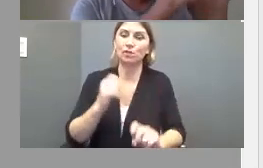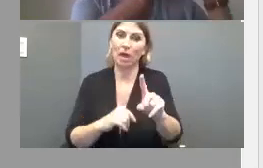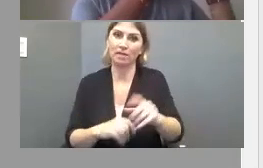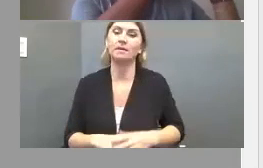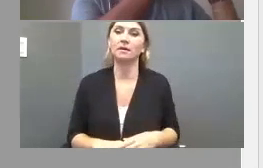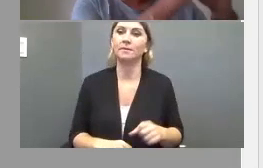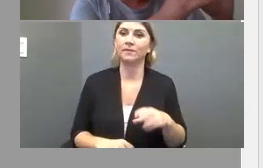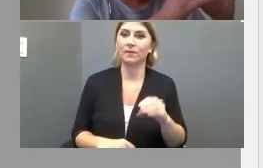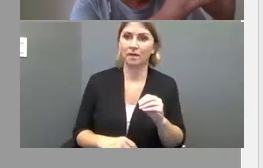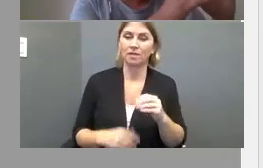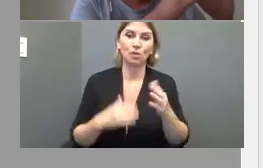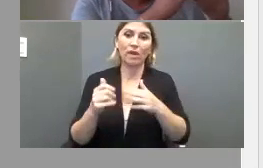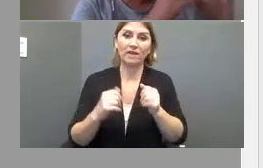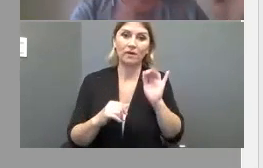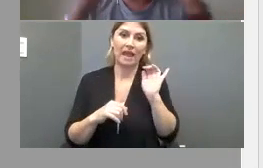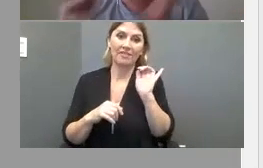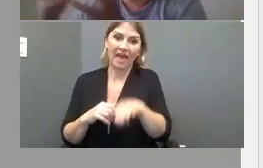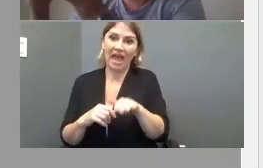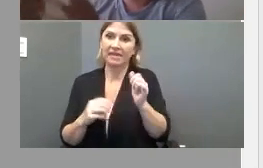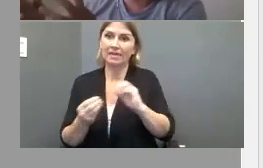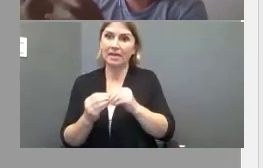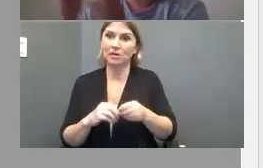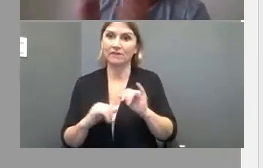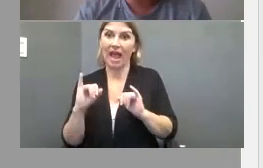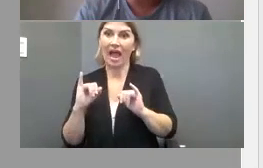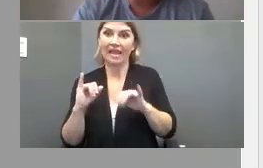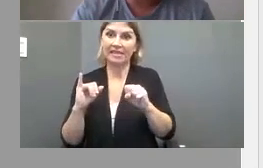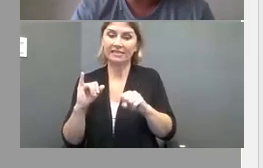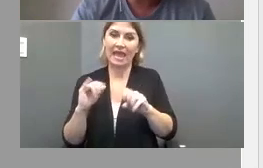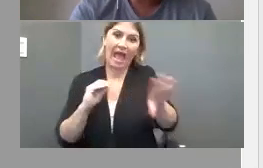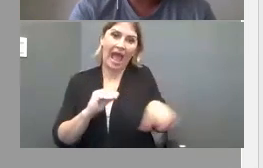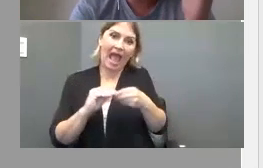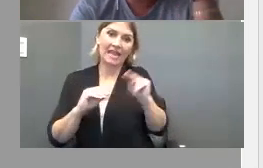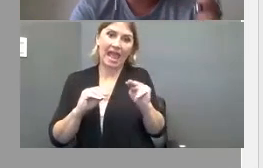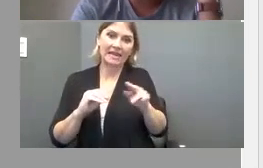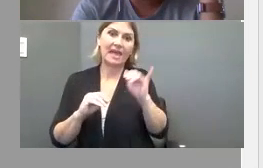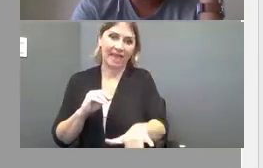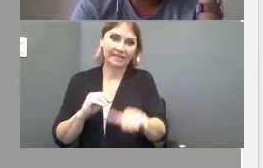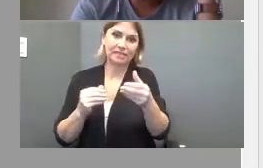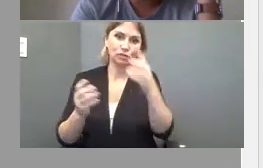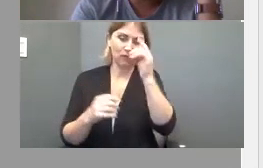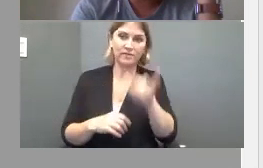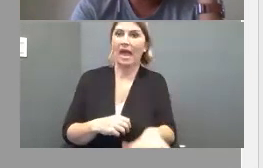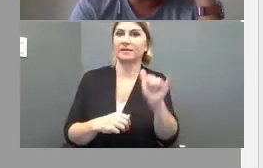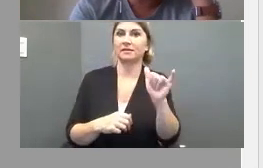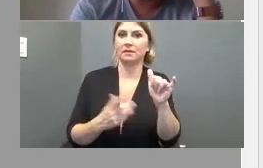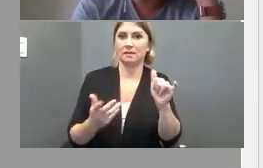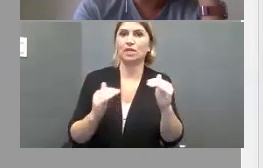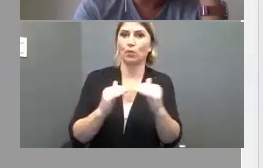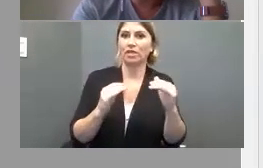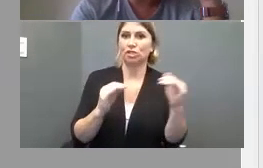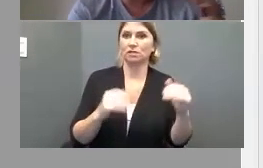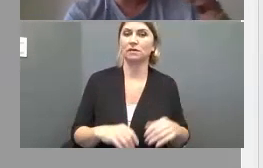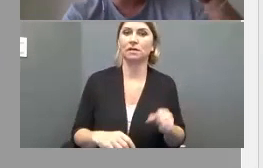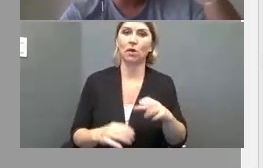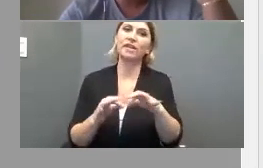time, whatever that amount of time is, add n to it, and that is the complexity of this particular equation, right? So that